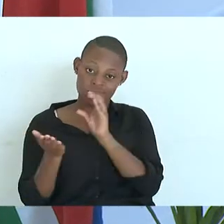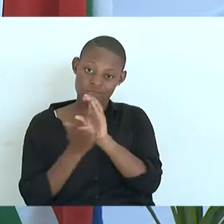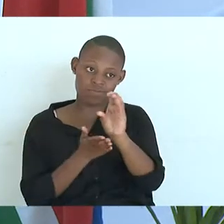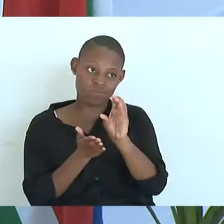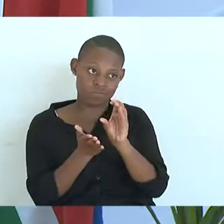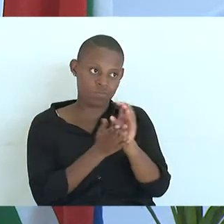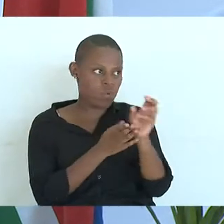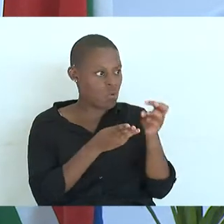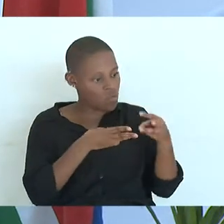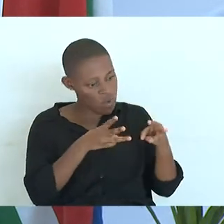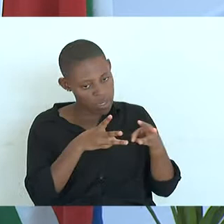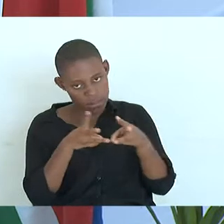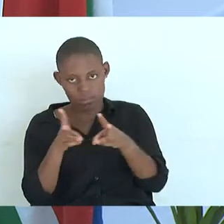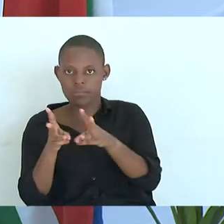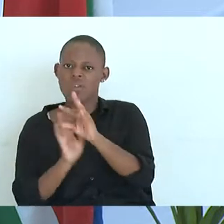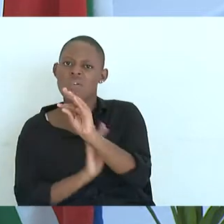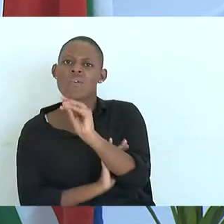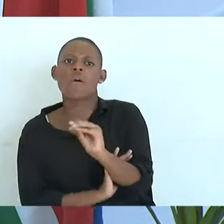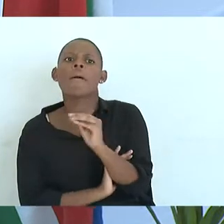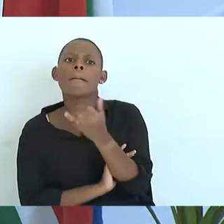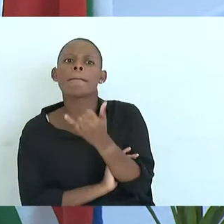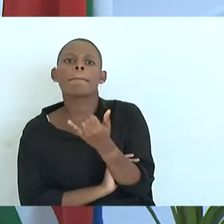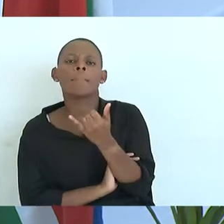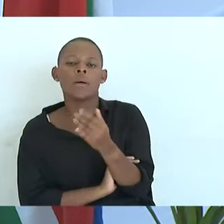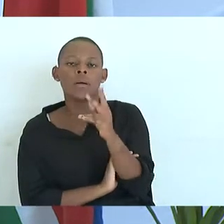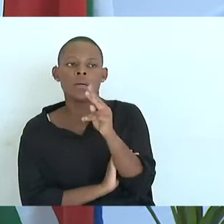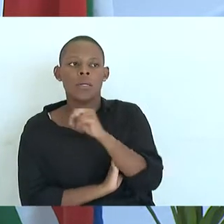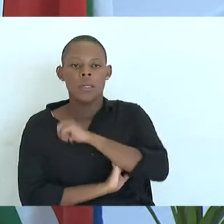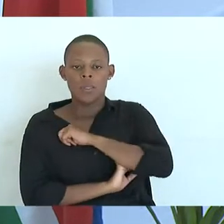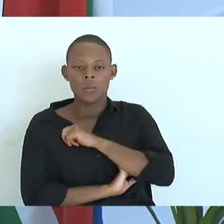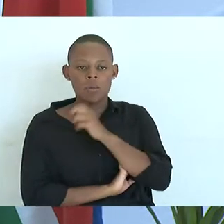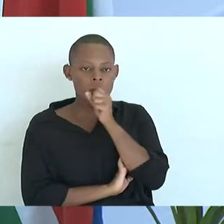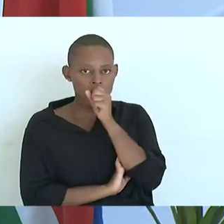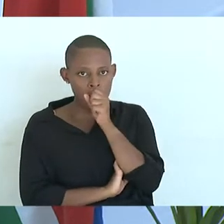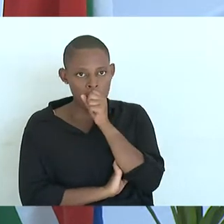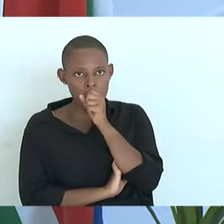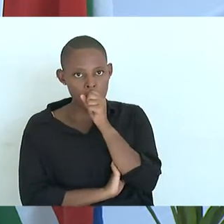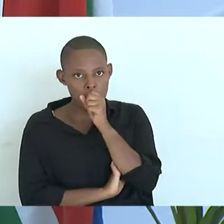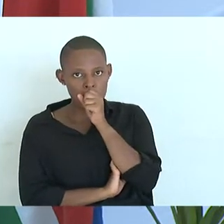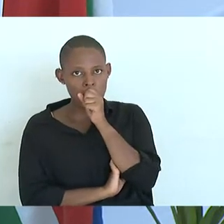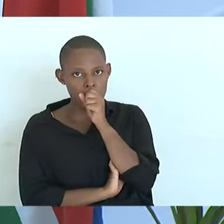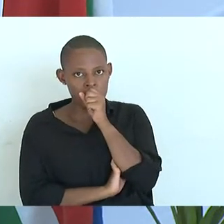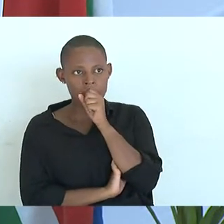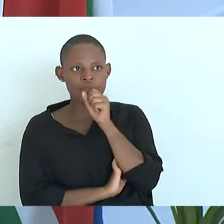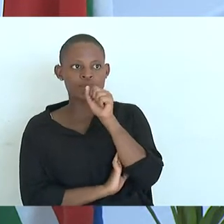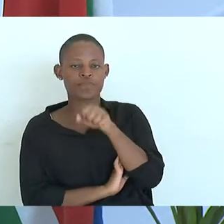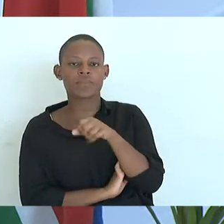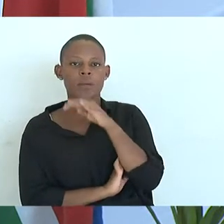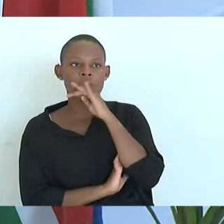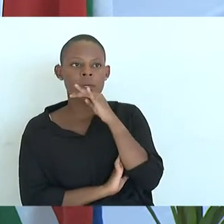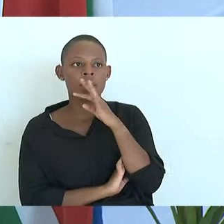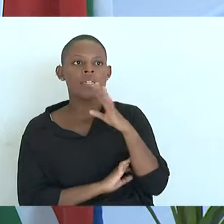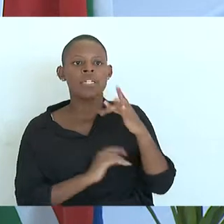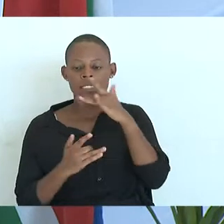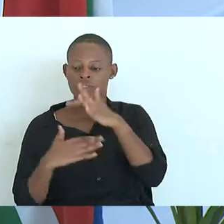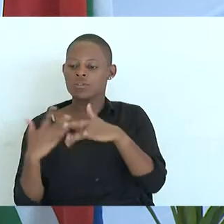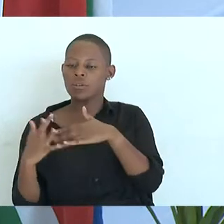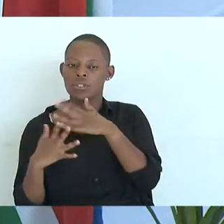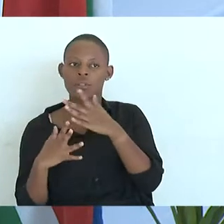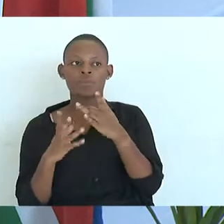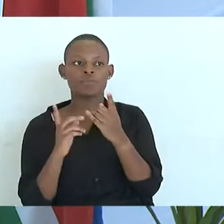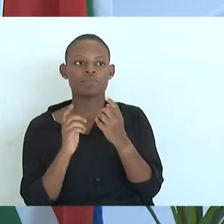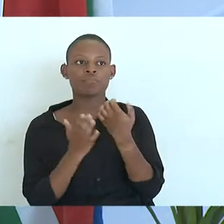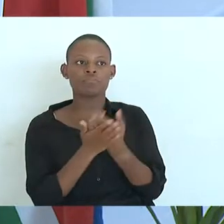mechanisms esinawo. Konke lokhu siqhuba uhlelo olulodwa lo lesilibiza nge-radical socio-economic